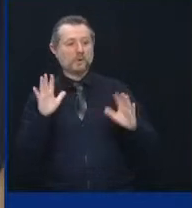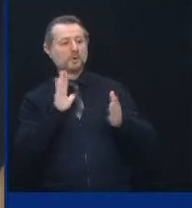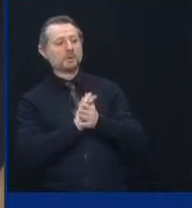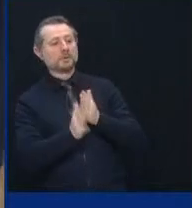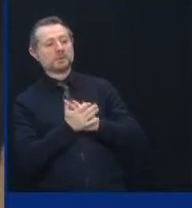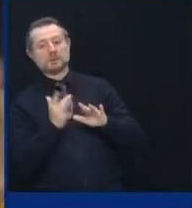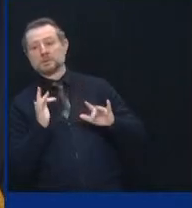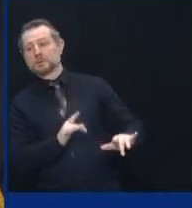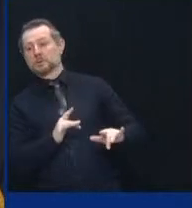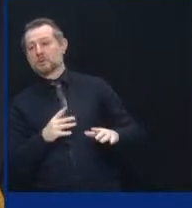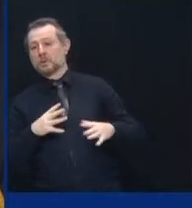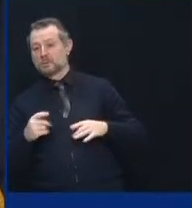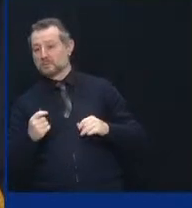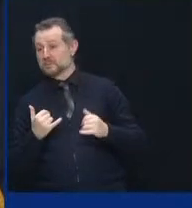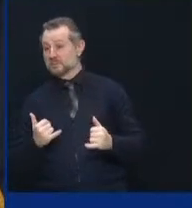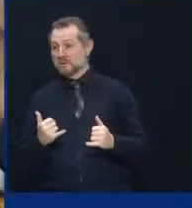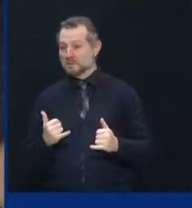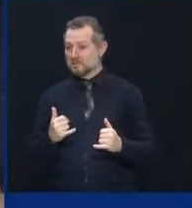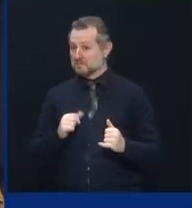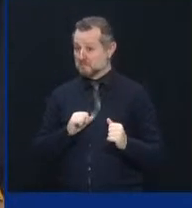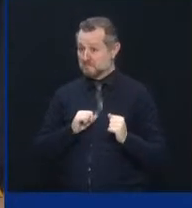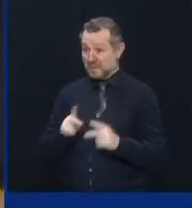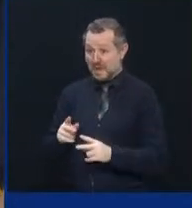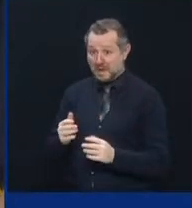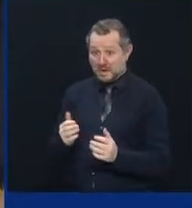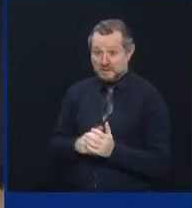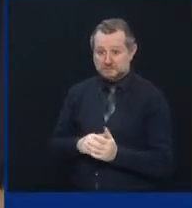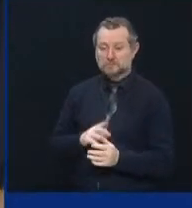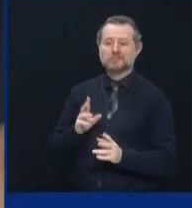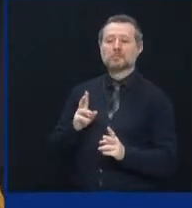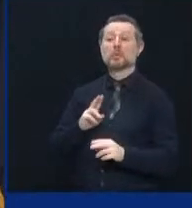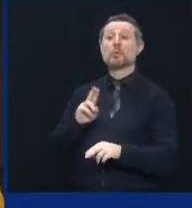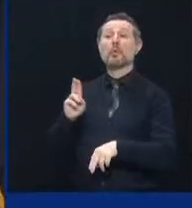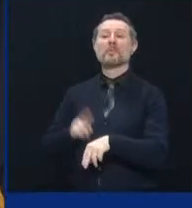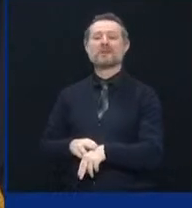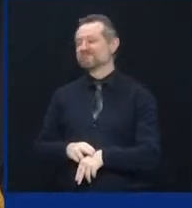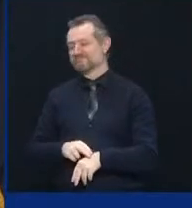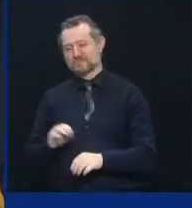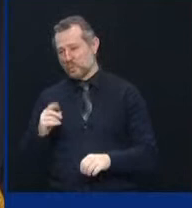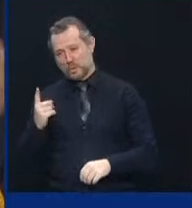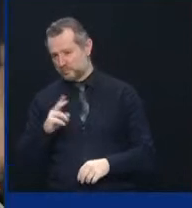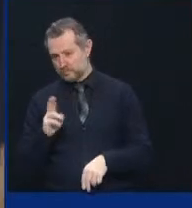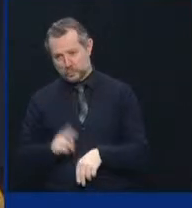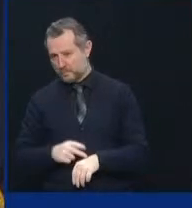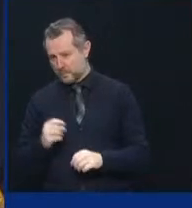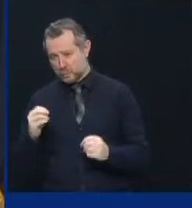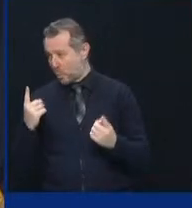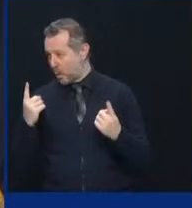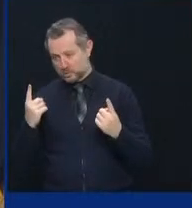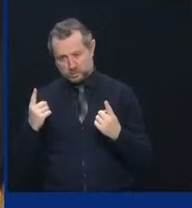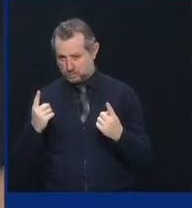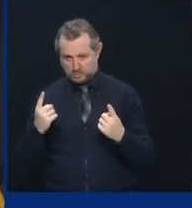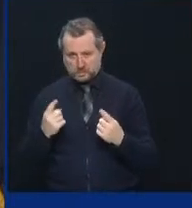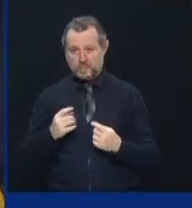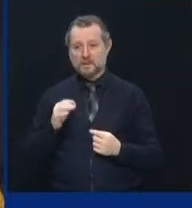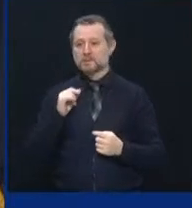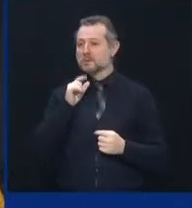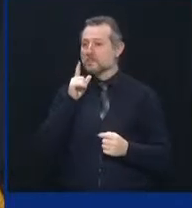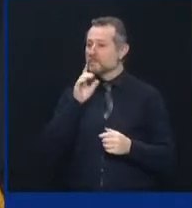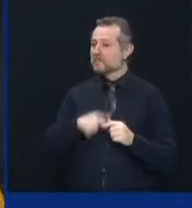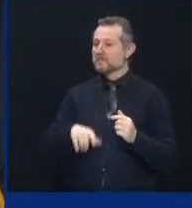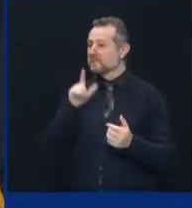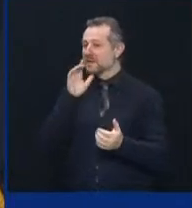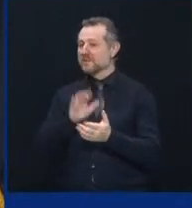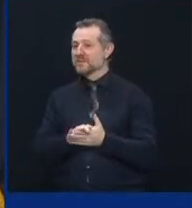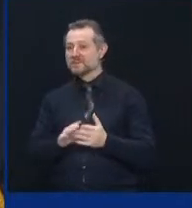to where we were, but nobody's back to where they were, and I don't believe anyone's going to be back to where they were until